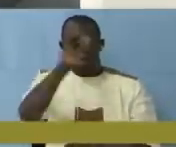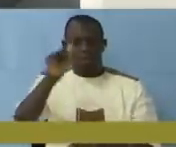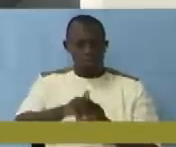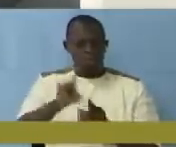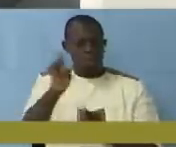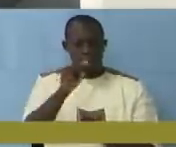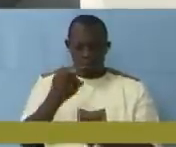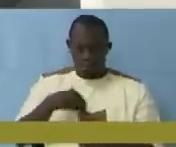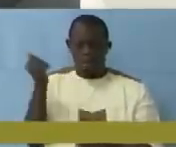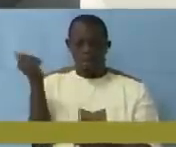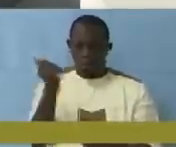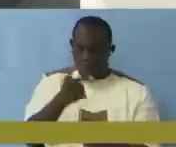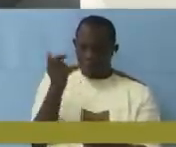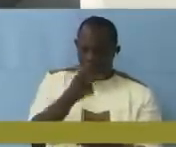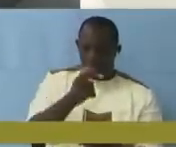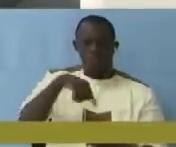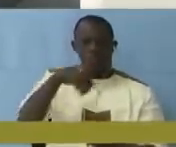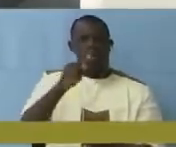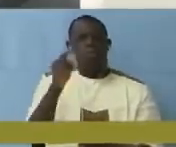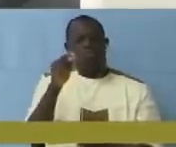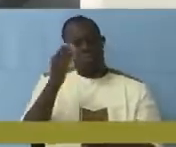for.